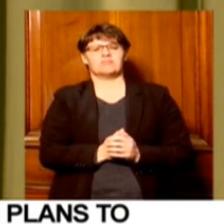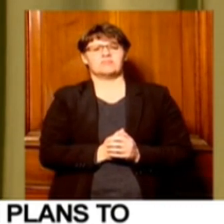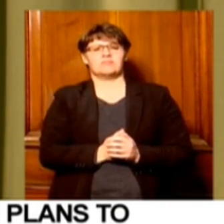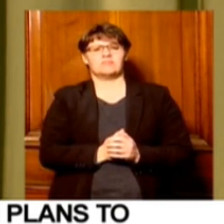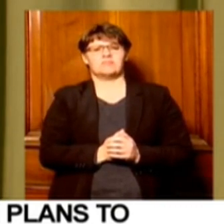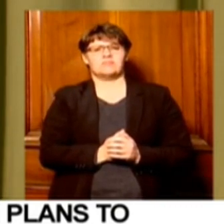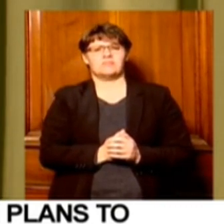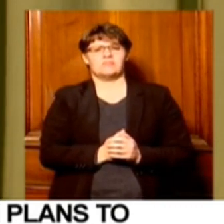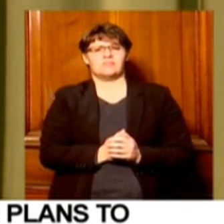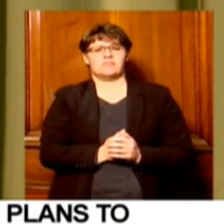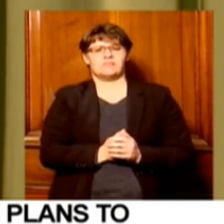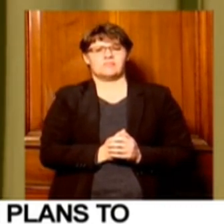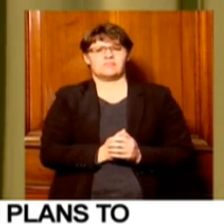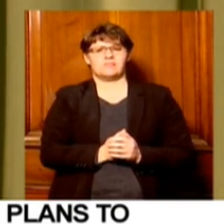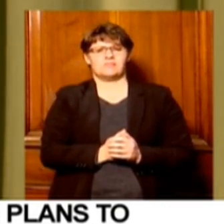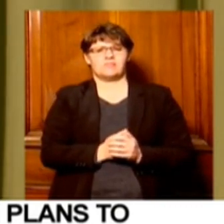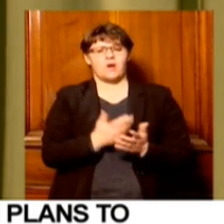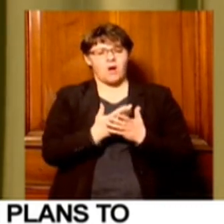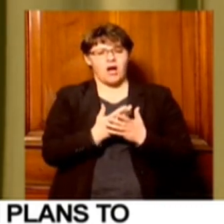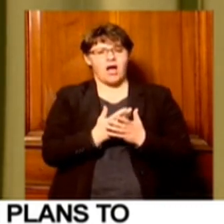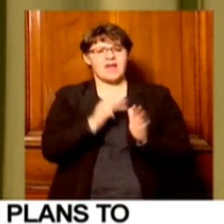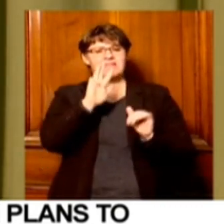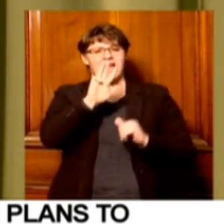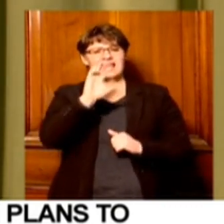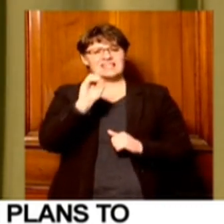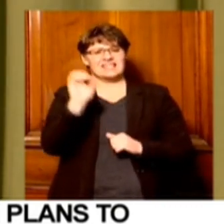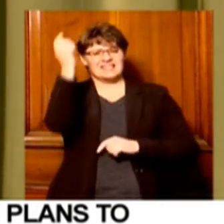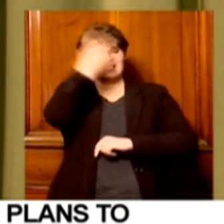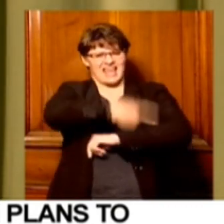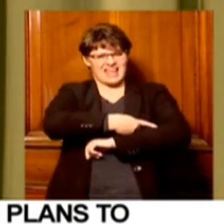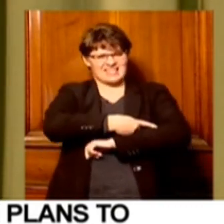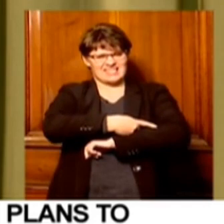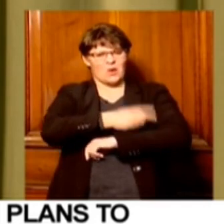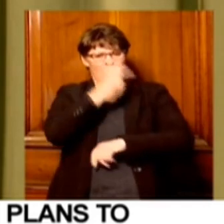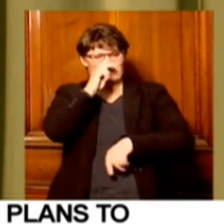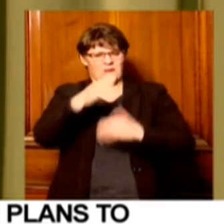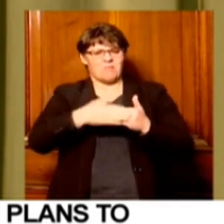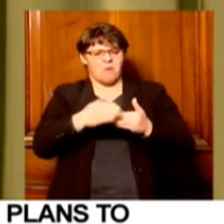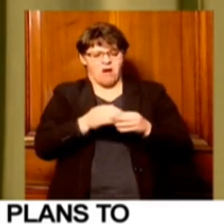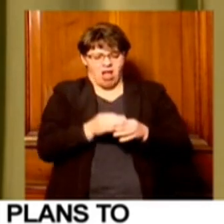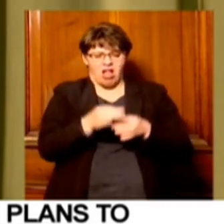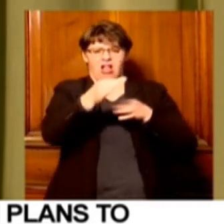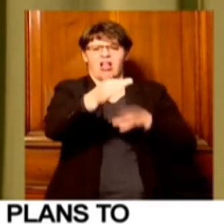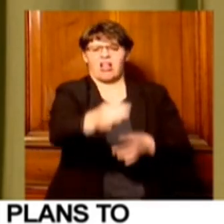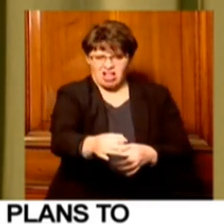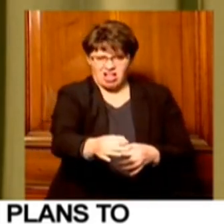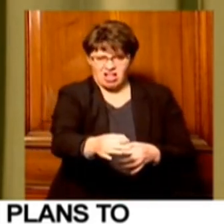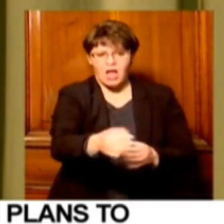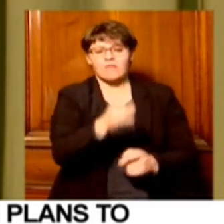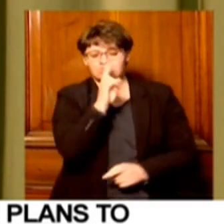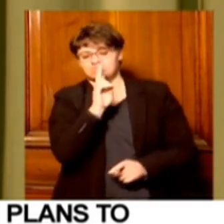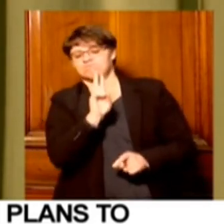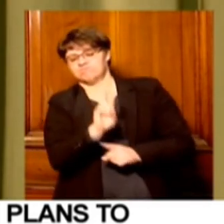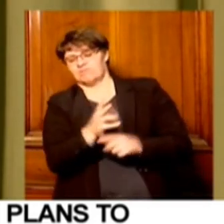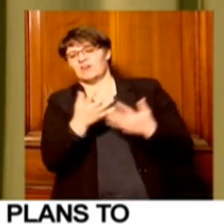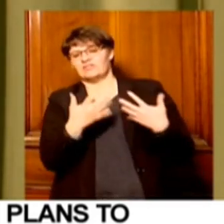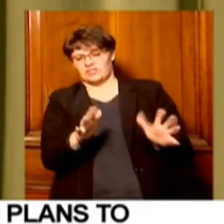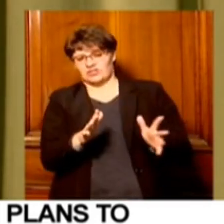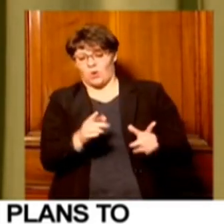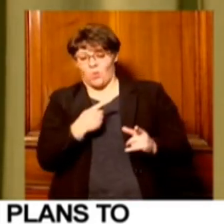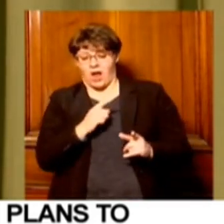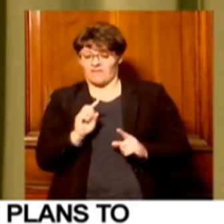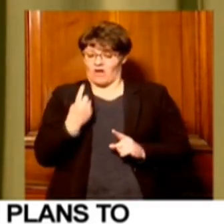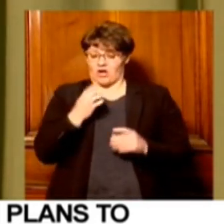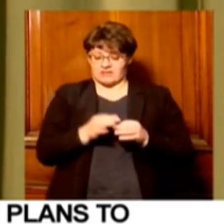and request for further extensions. I think we do recognize that from the initial